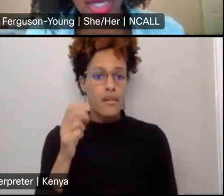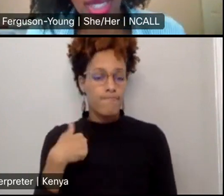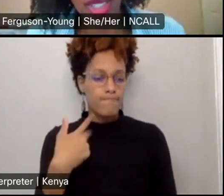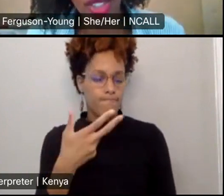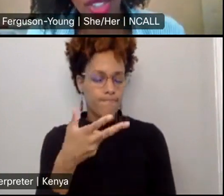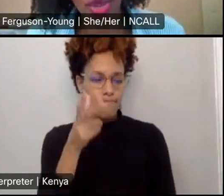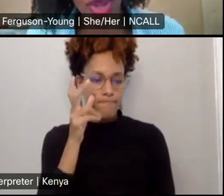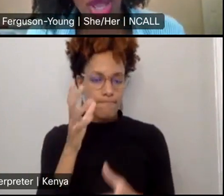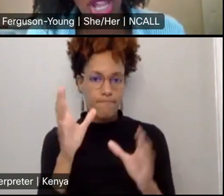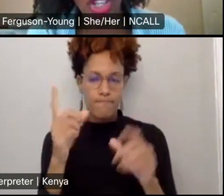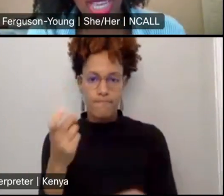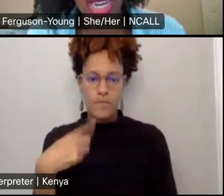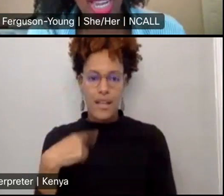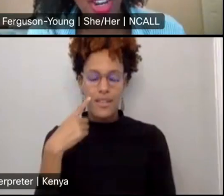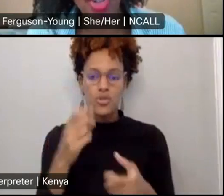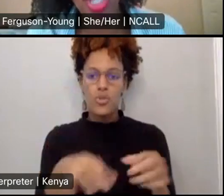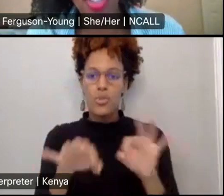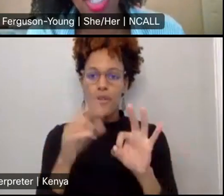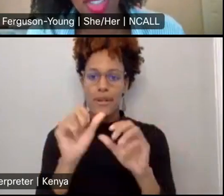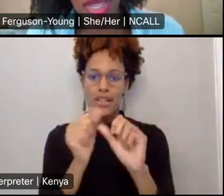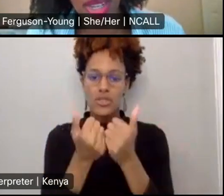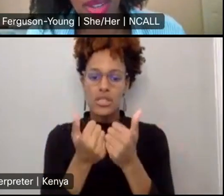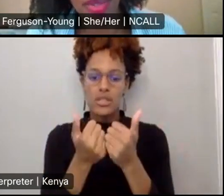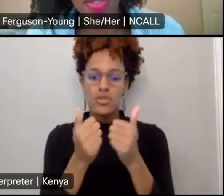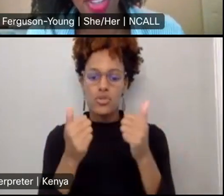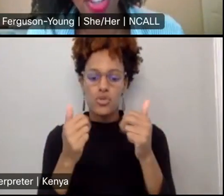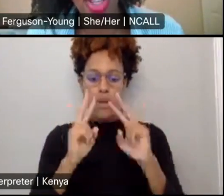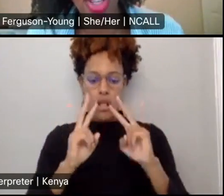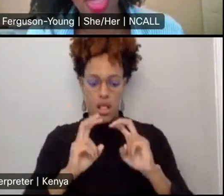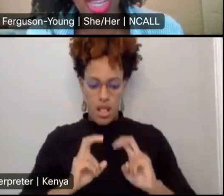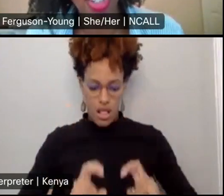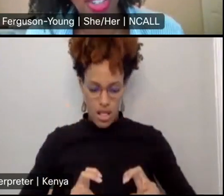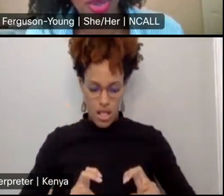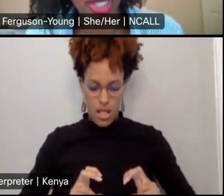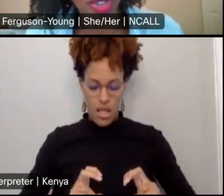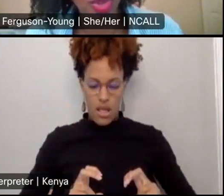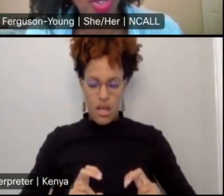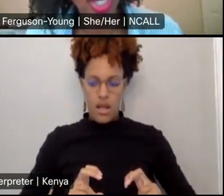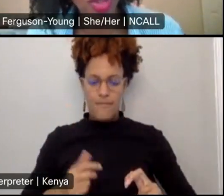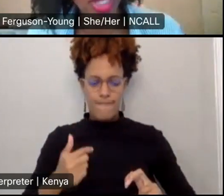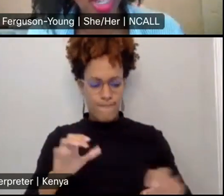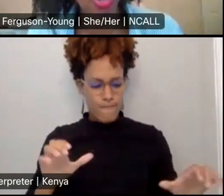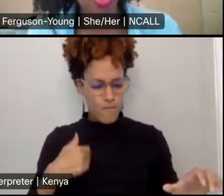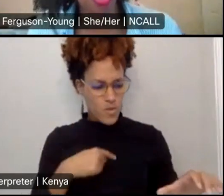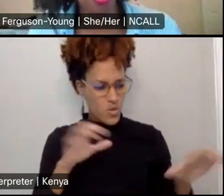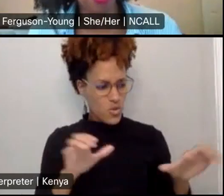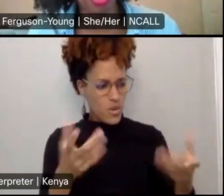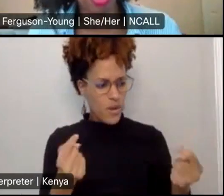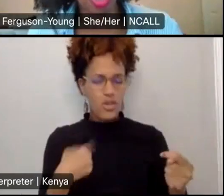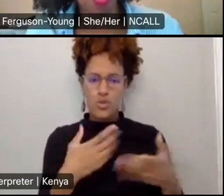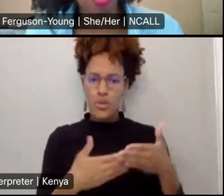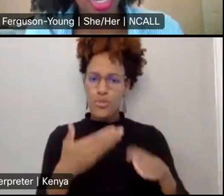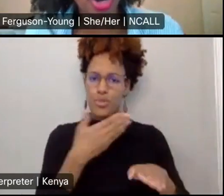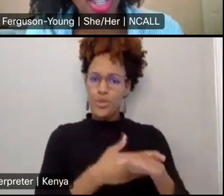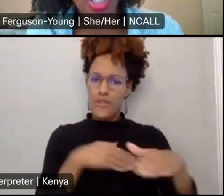for agencies to look at and kind of do a self-assessment of like what things they're doing to improve accessibility, or